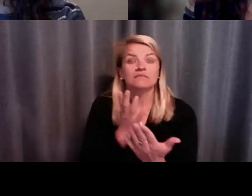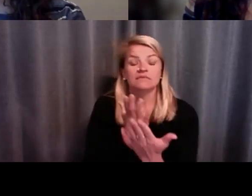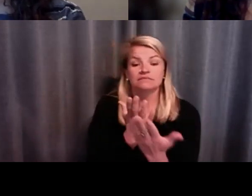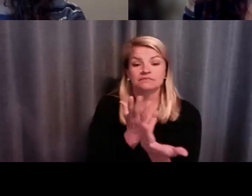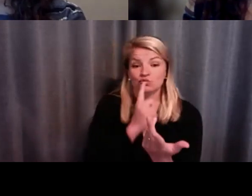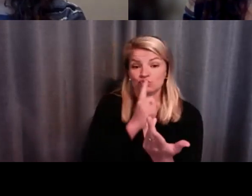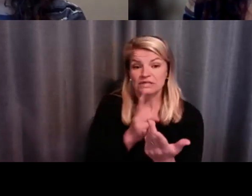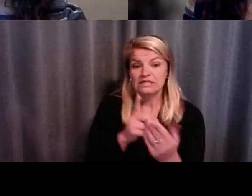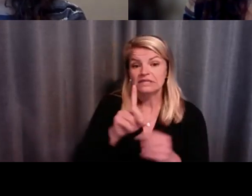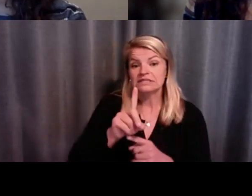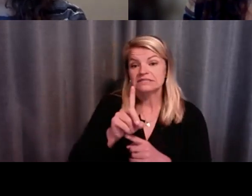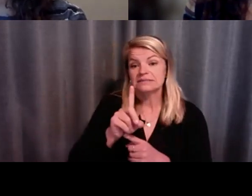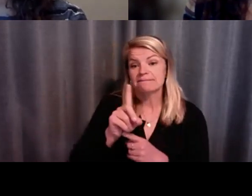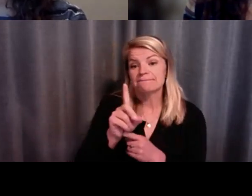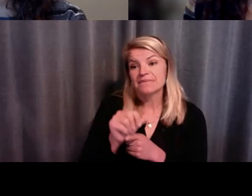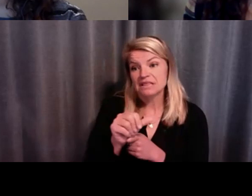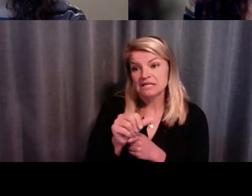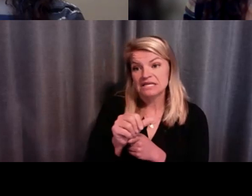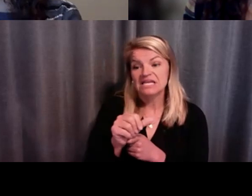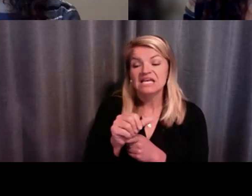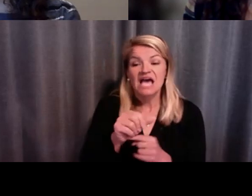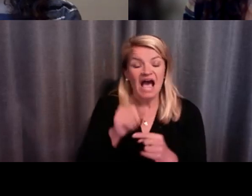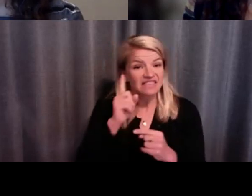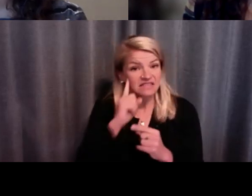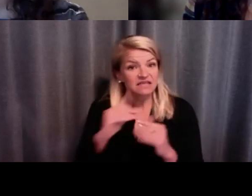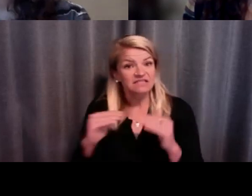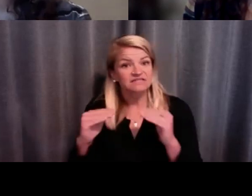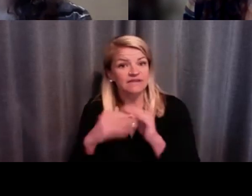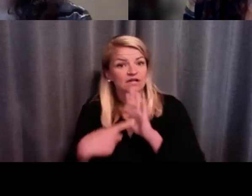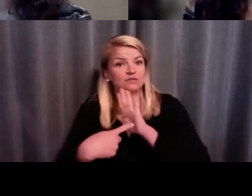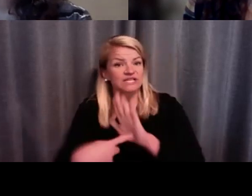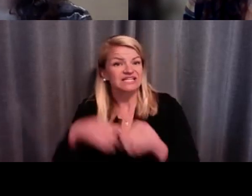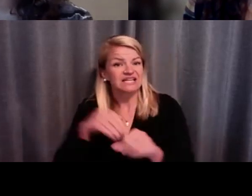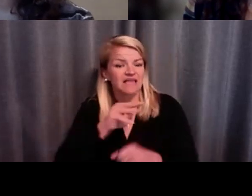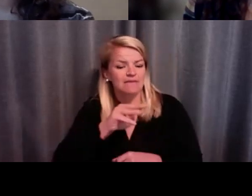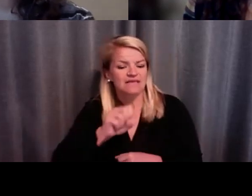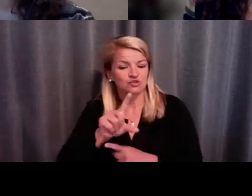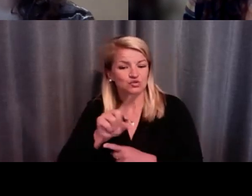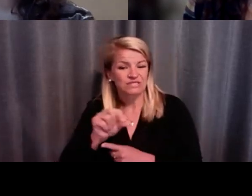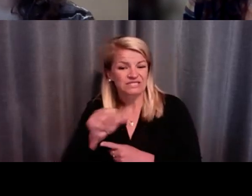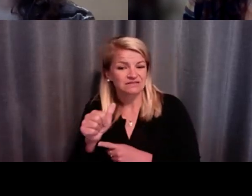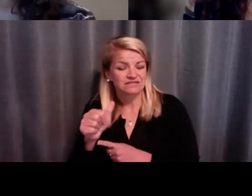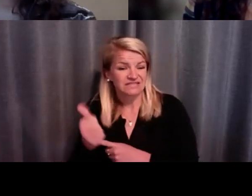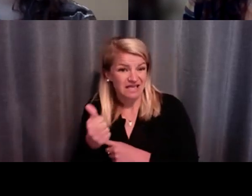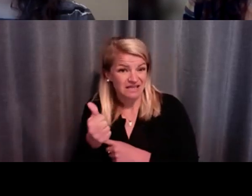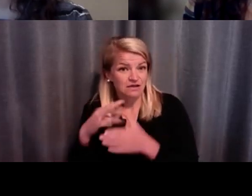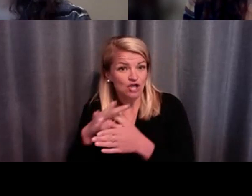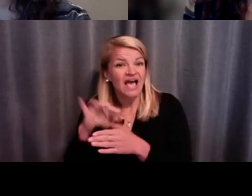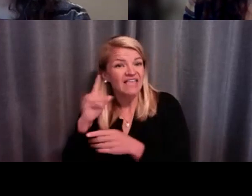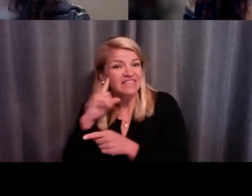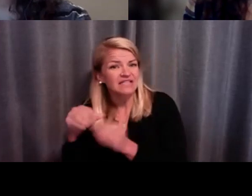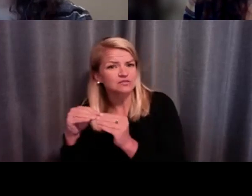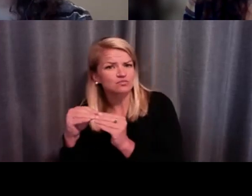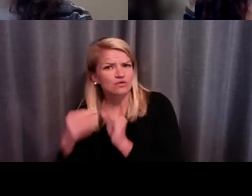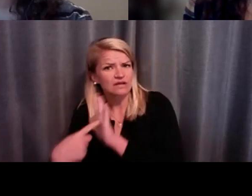somewhat thinly presented in the MS 2010 content when compared to gender, but I can